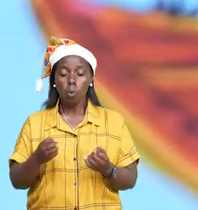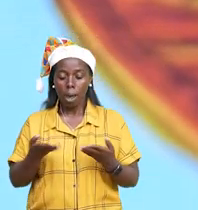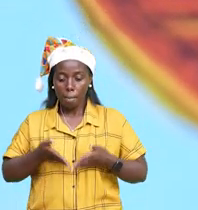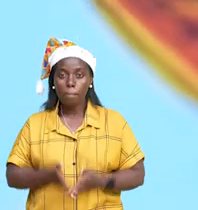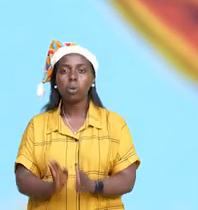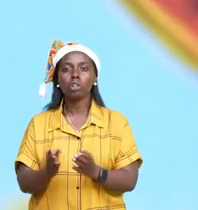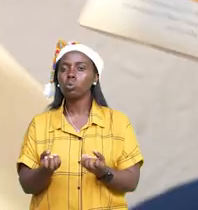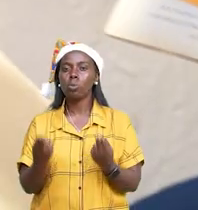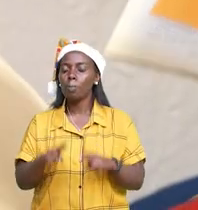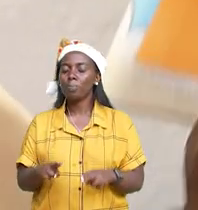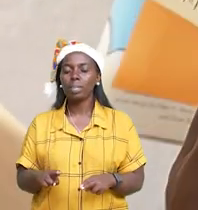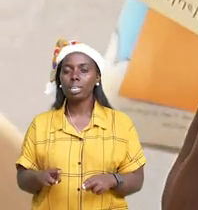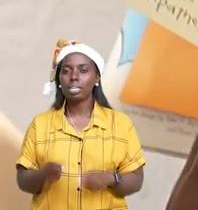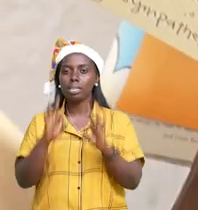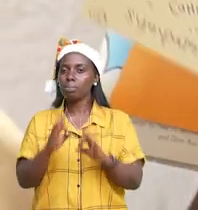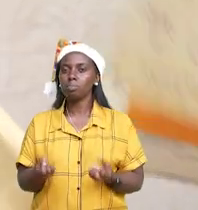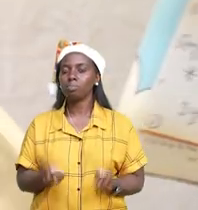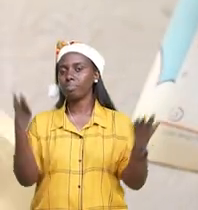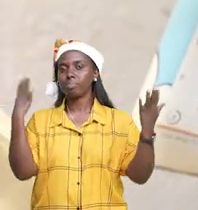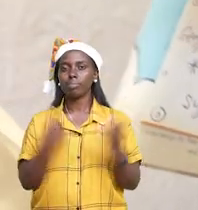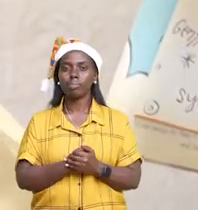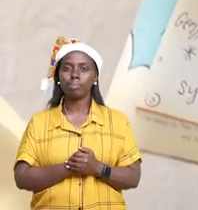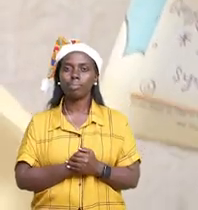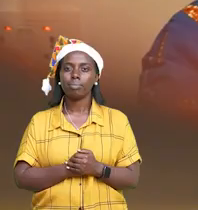born to be so many things.